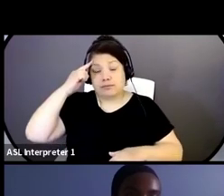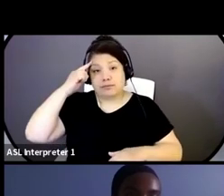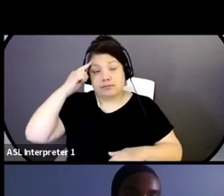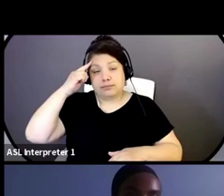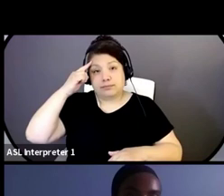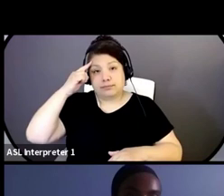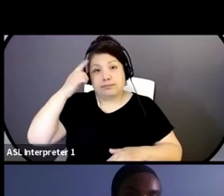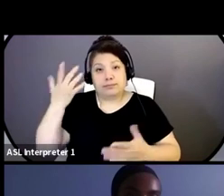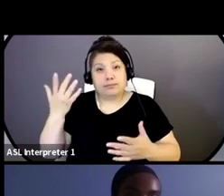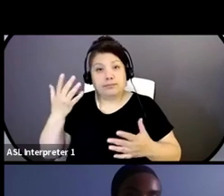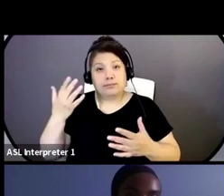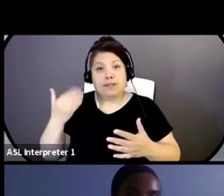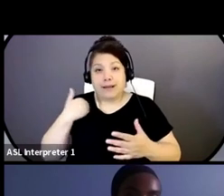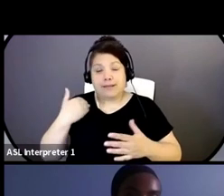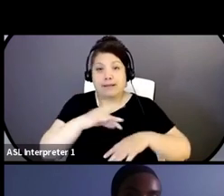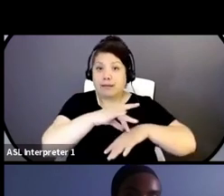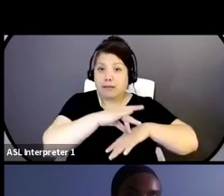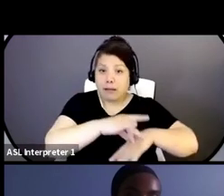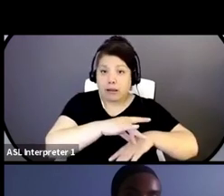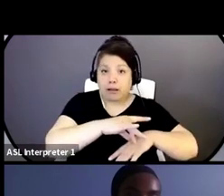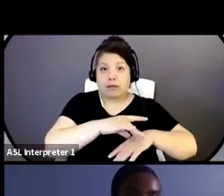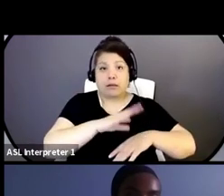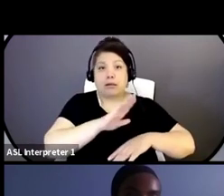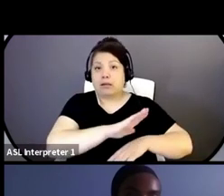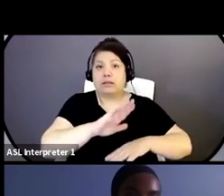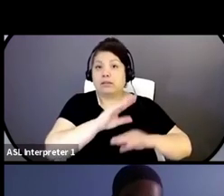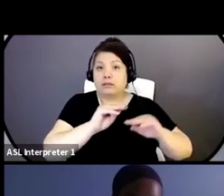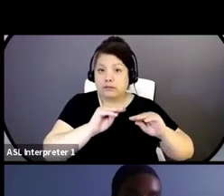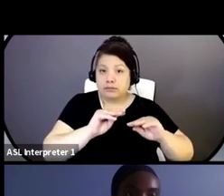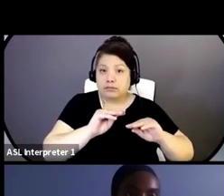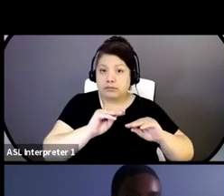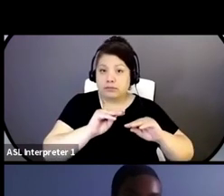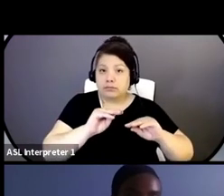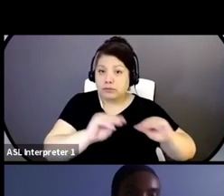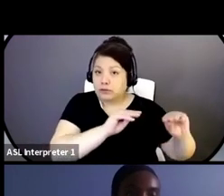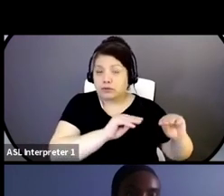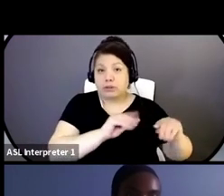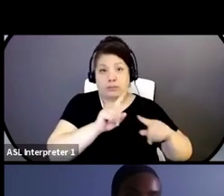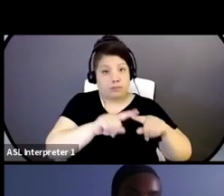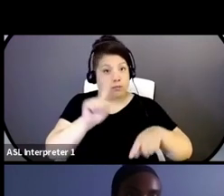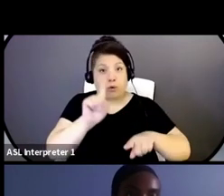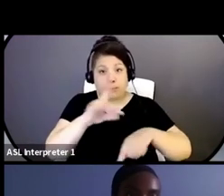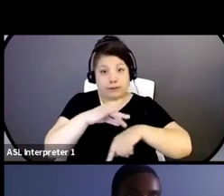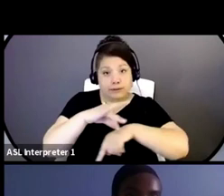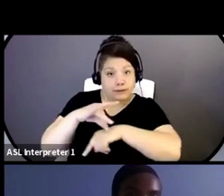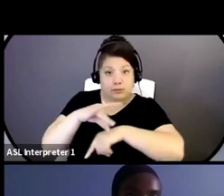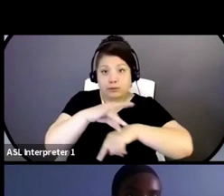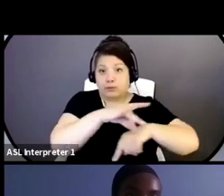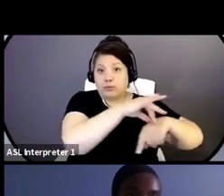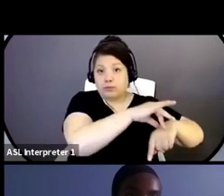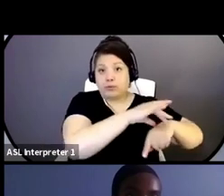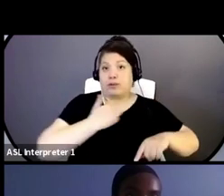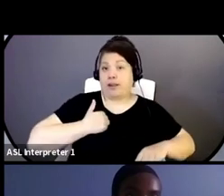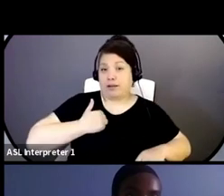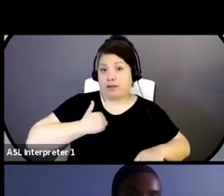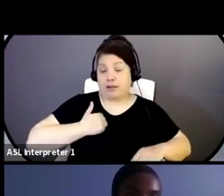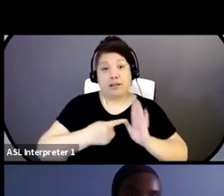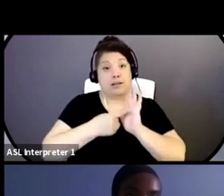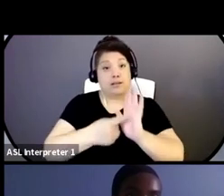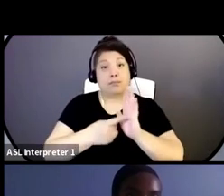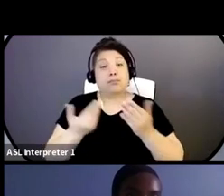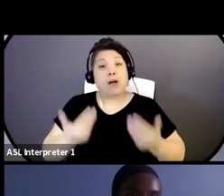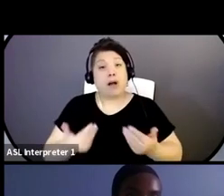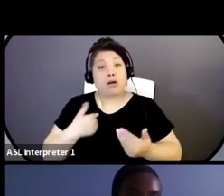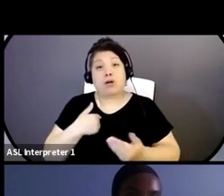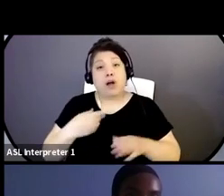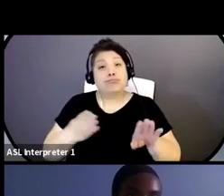obviously, but the teachings from the land, the different types of land, the different types of territories, right? Like this road trip is going to take